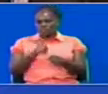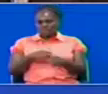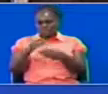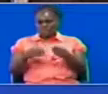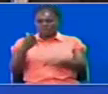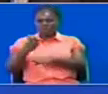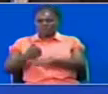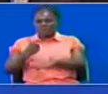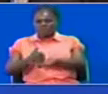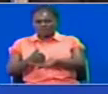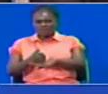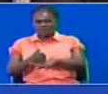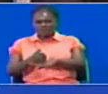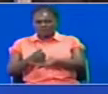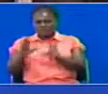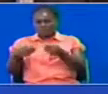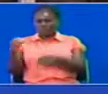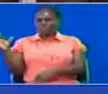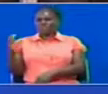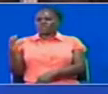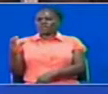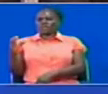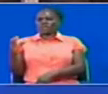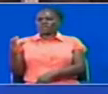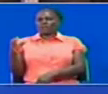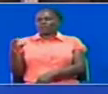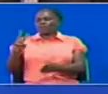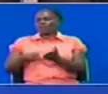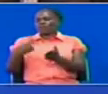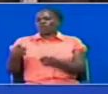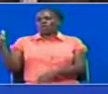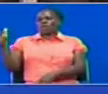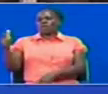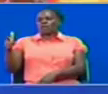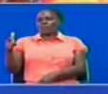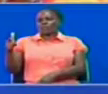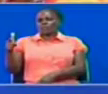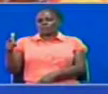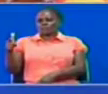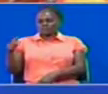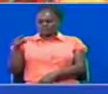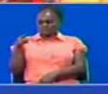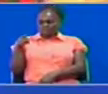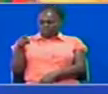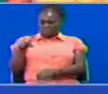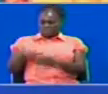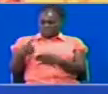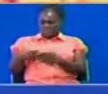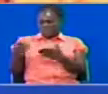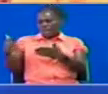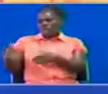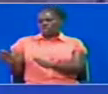fail. Mega, umepea client equipment inaenda inaangusha camera. Wa, sinona. So hiyo inabidingi ni